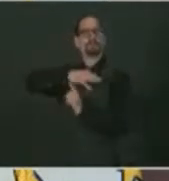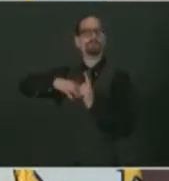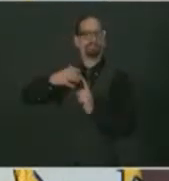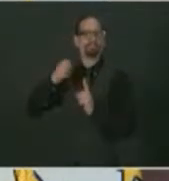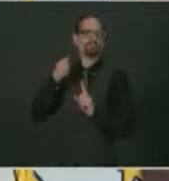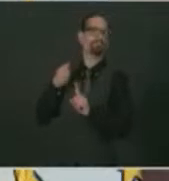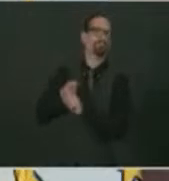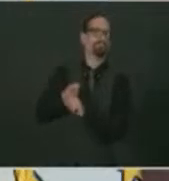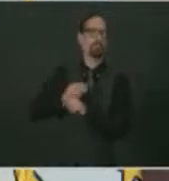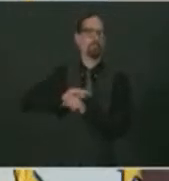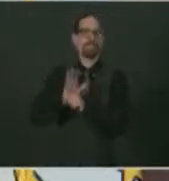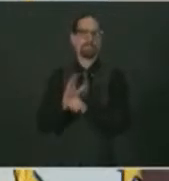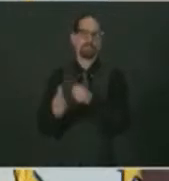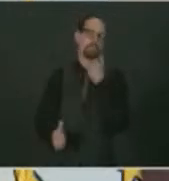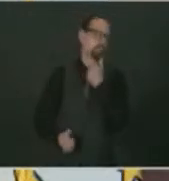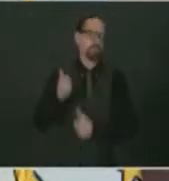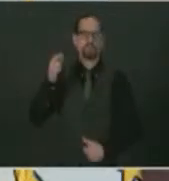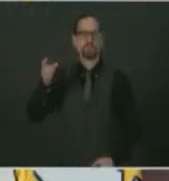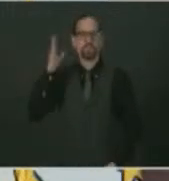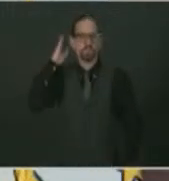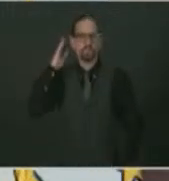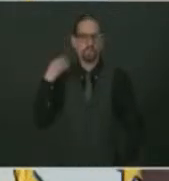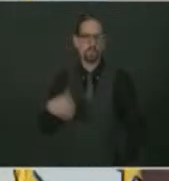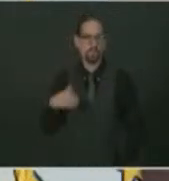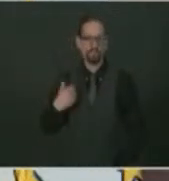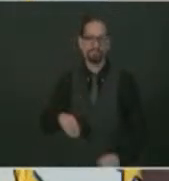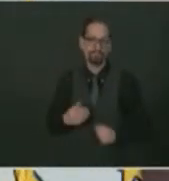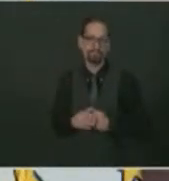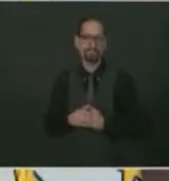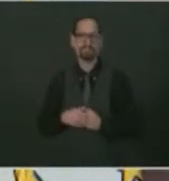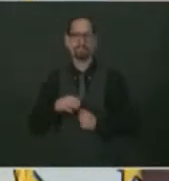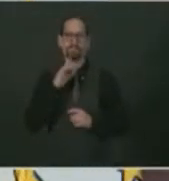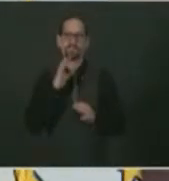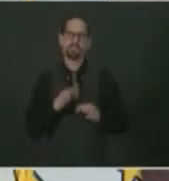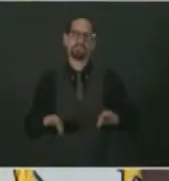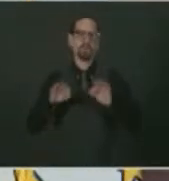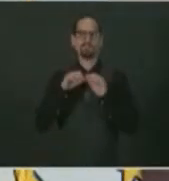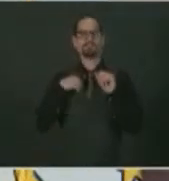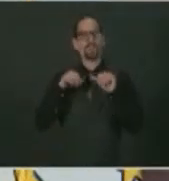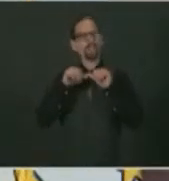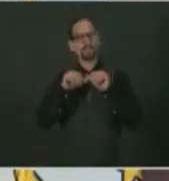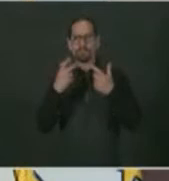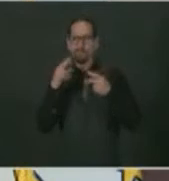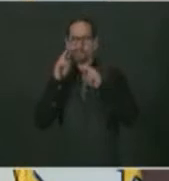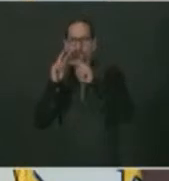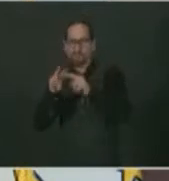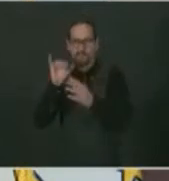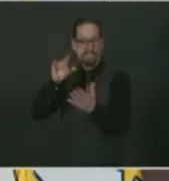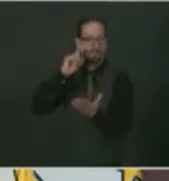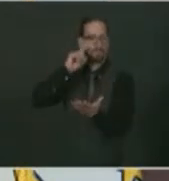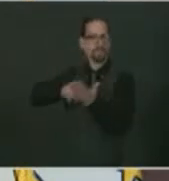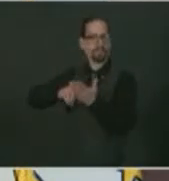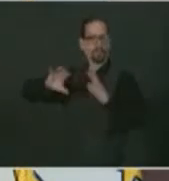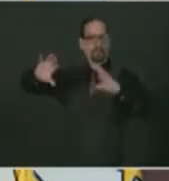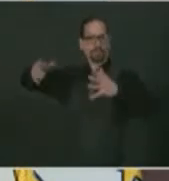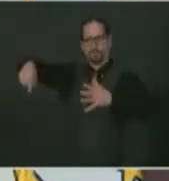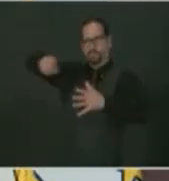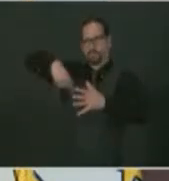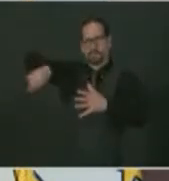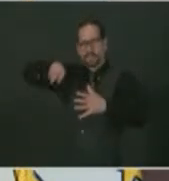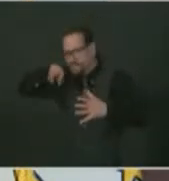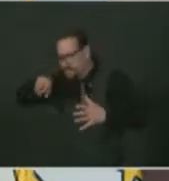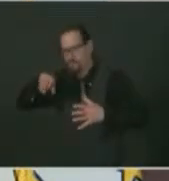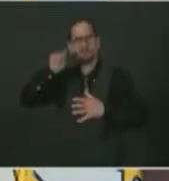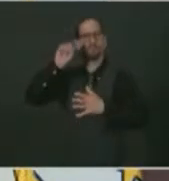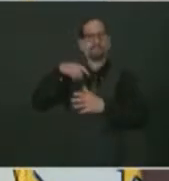for us to make sure that we're front and center in addressing it. The thing we are keen